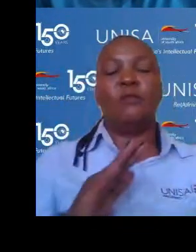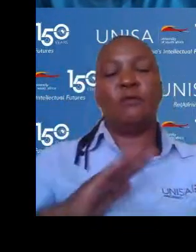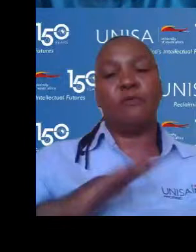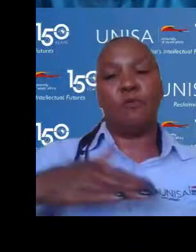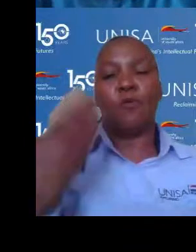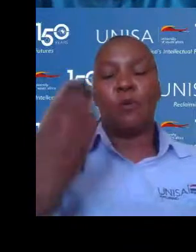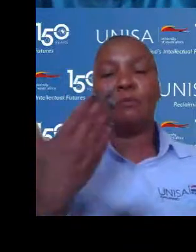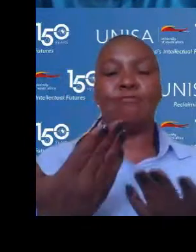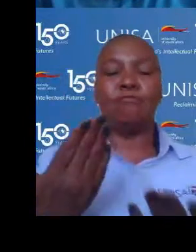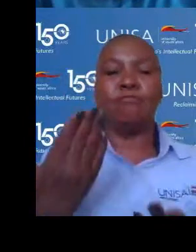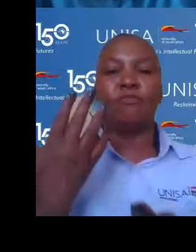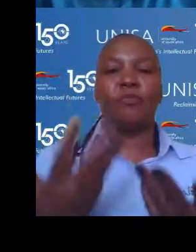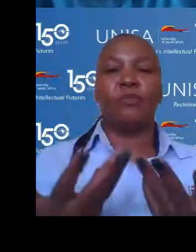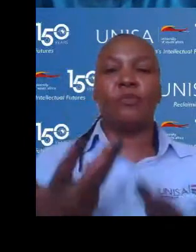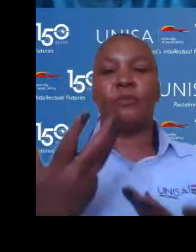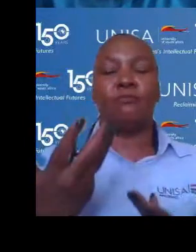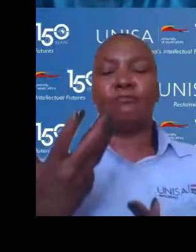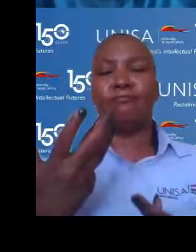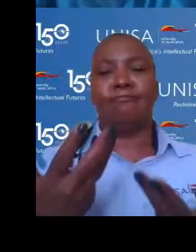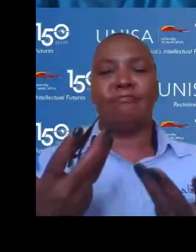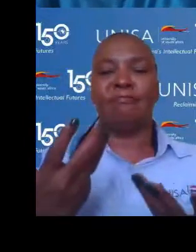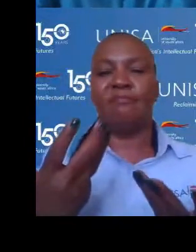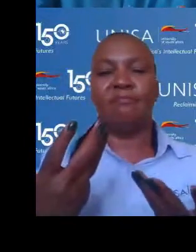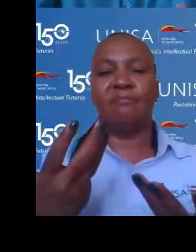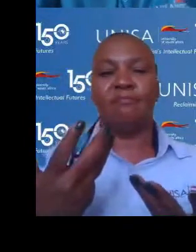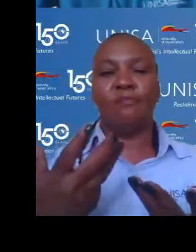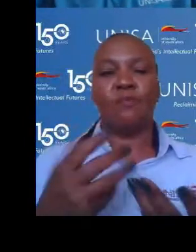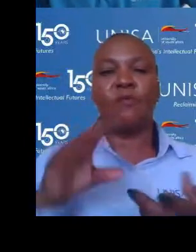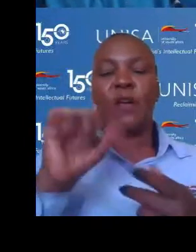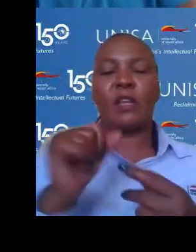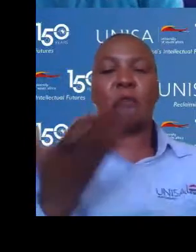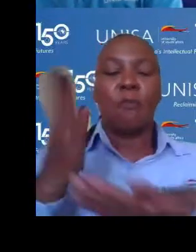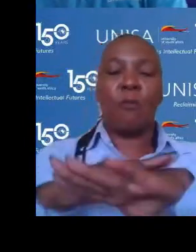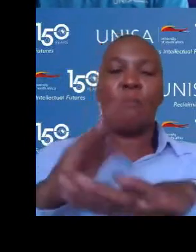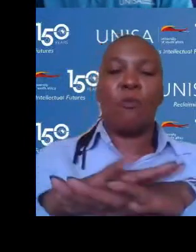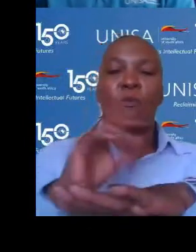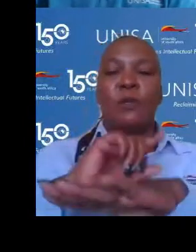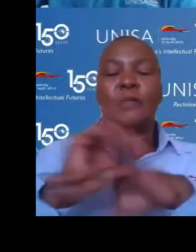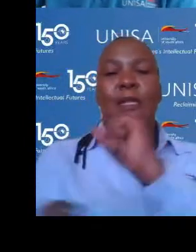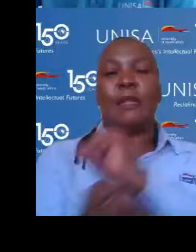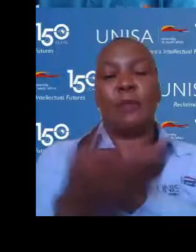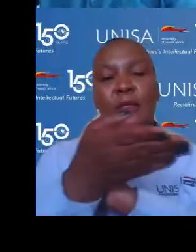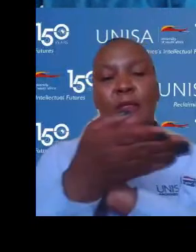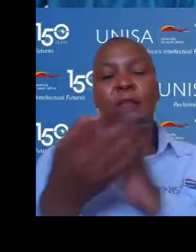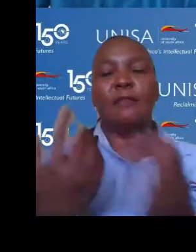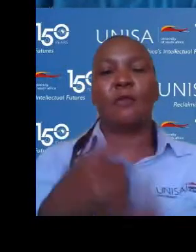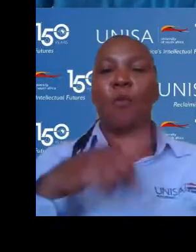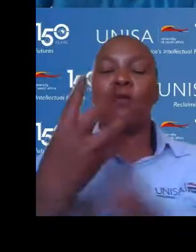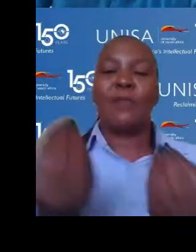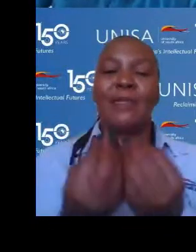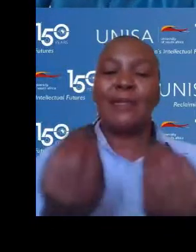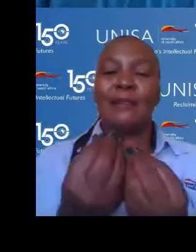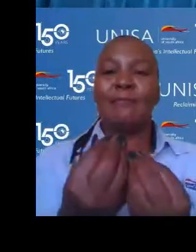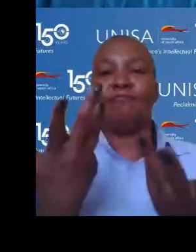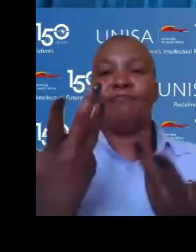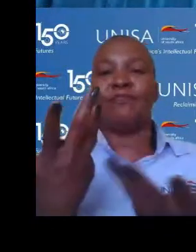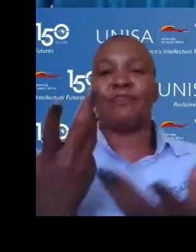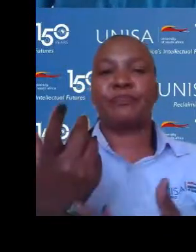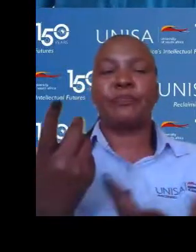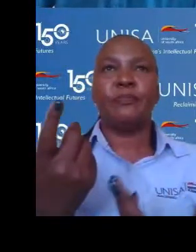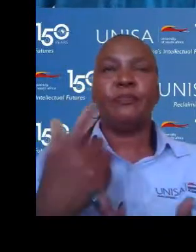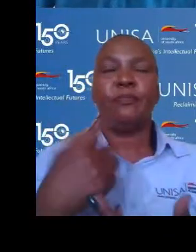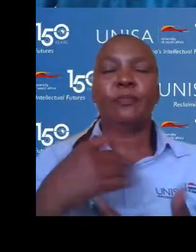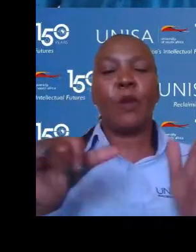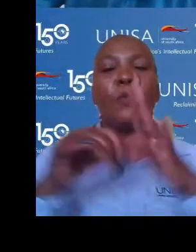to find out more. One of the things that are very